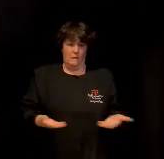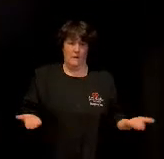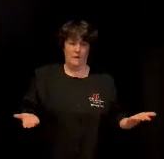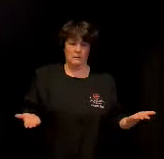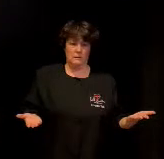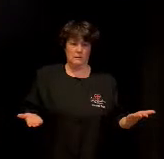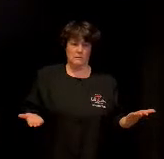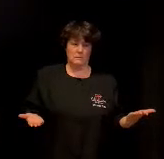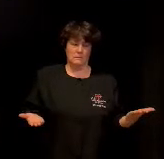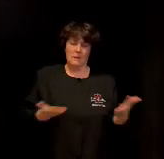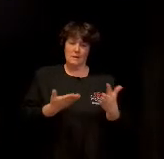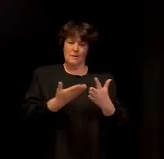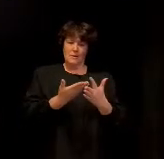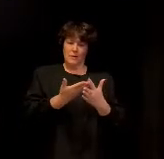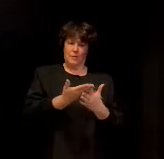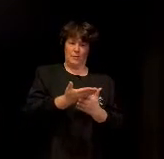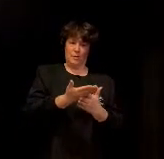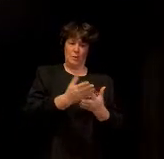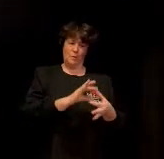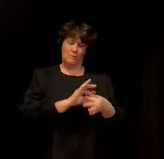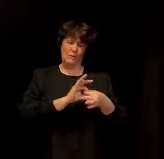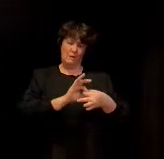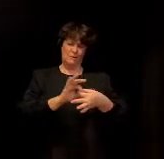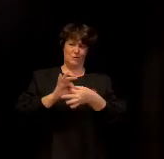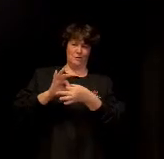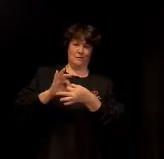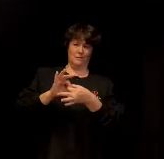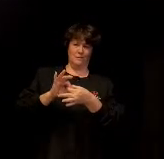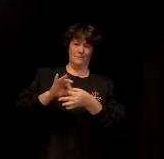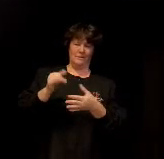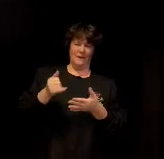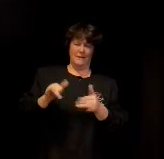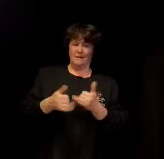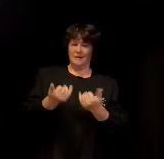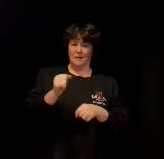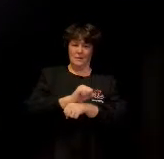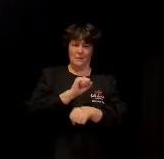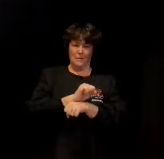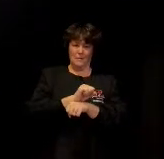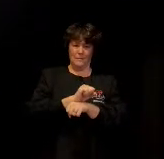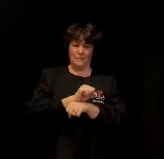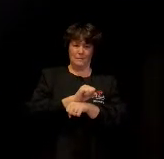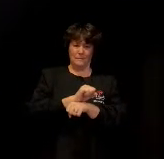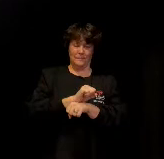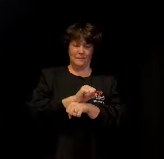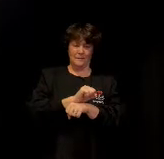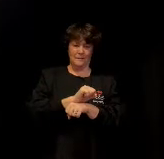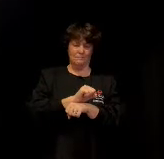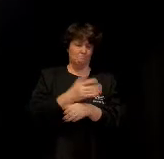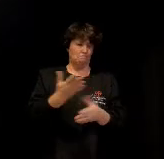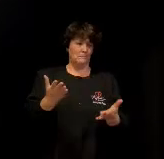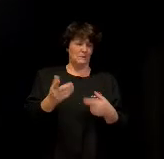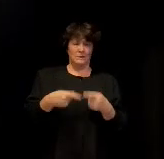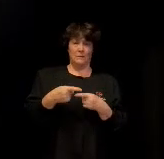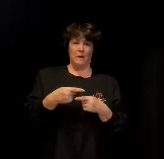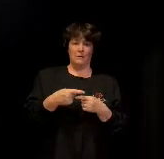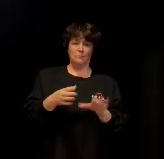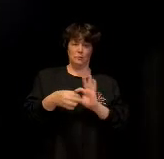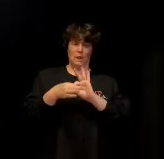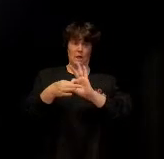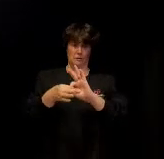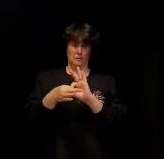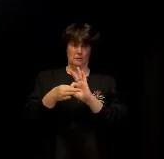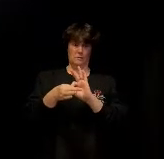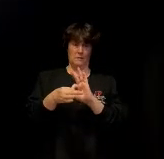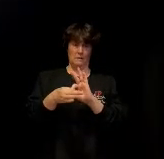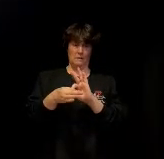relationship. Everything that God does, he does in the context of relationship. That's